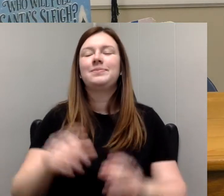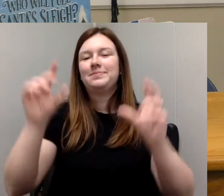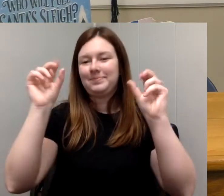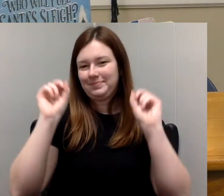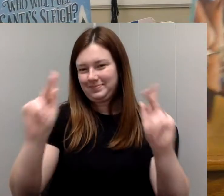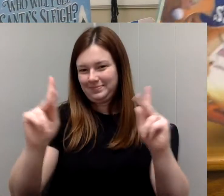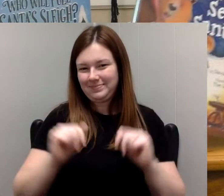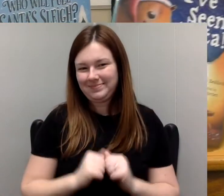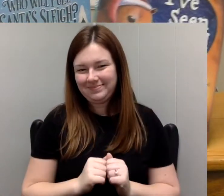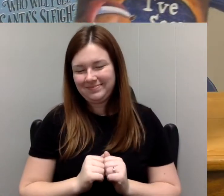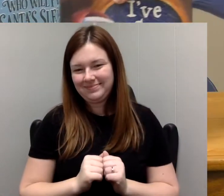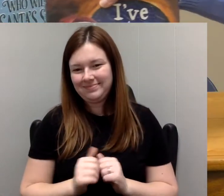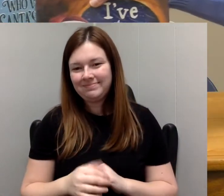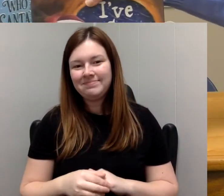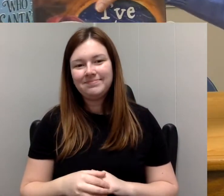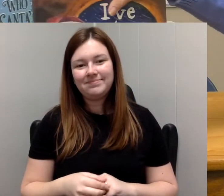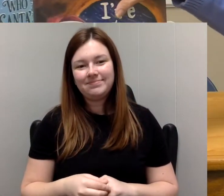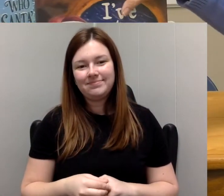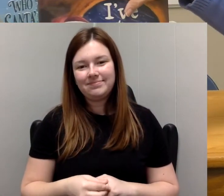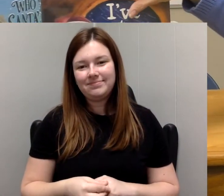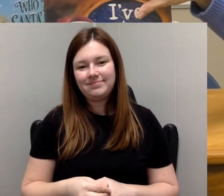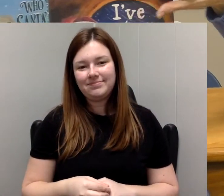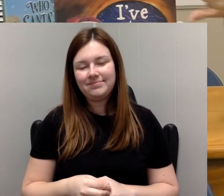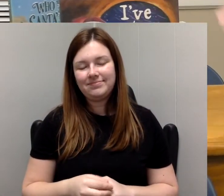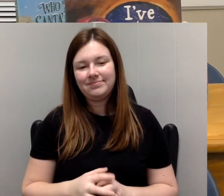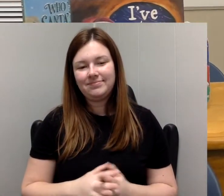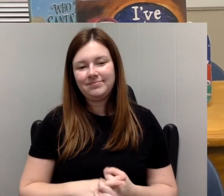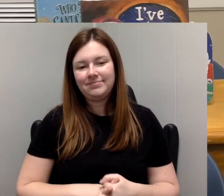All right, now